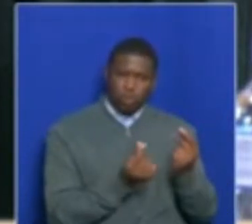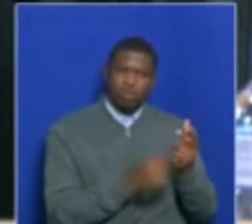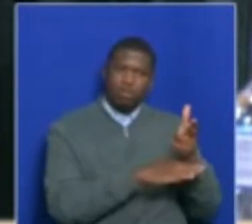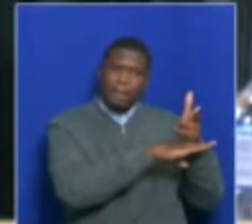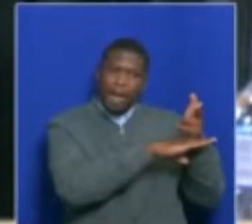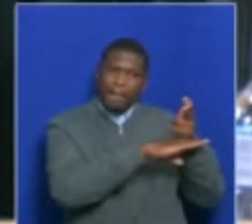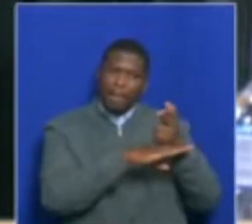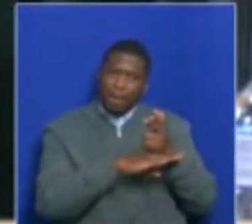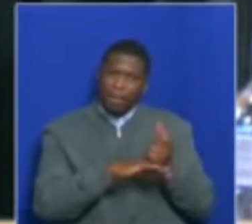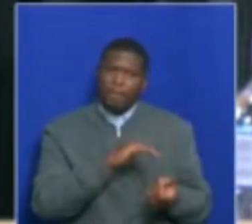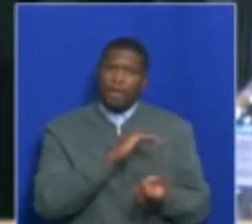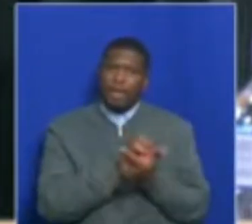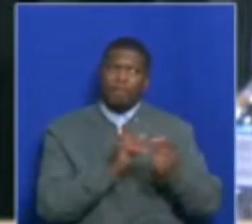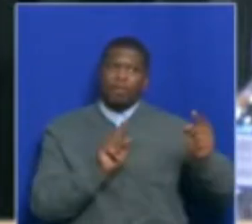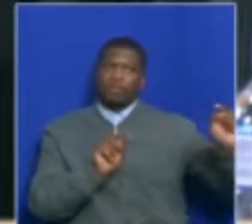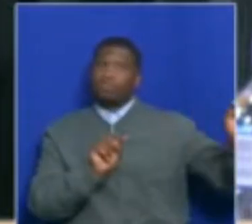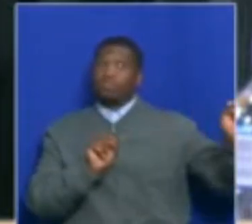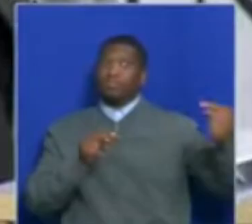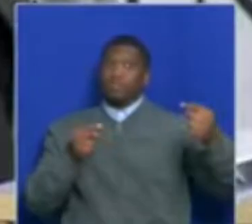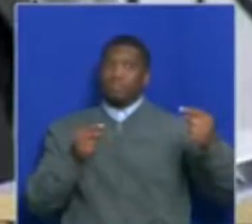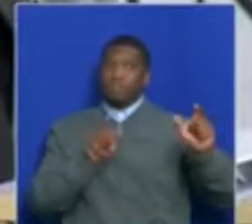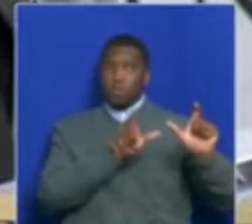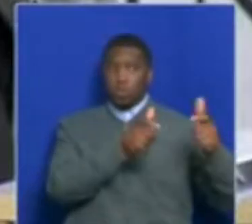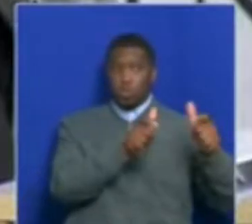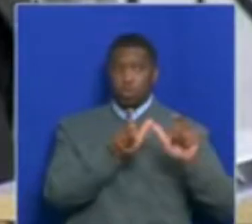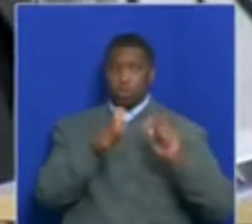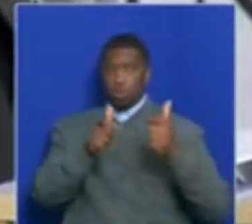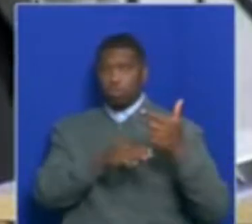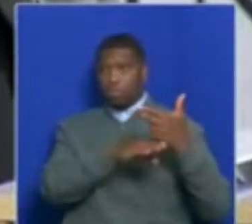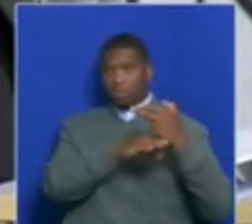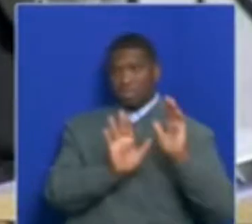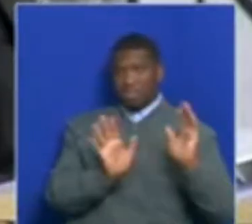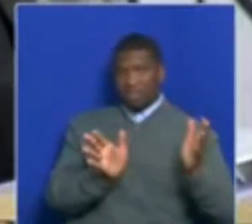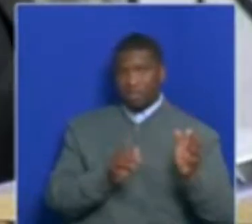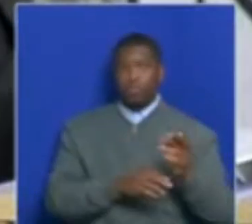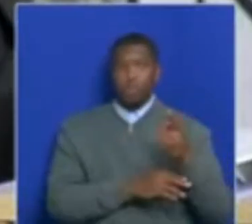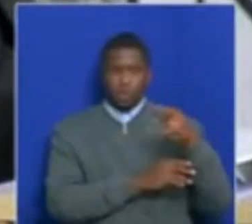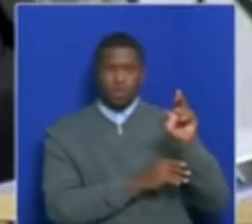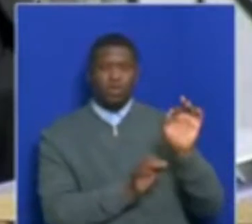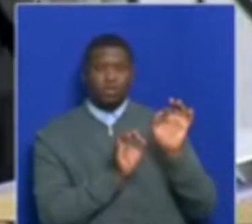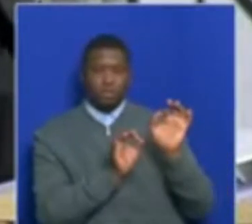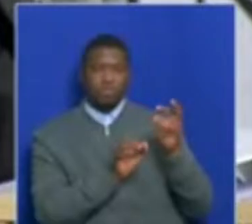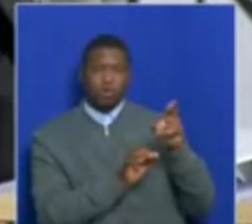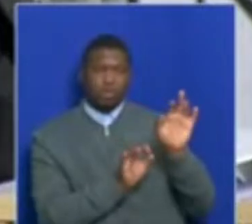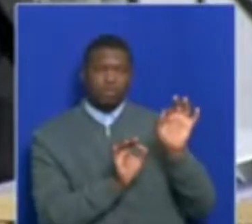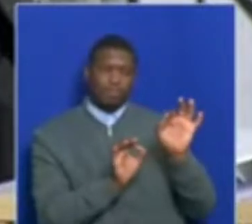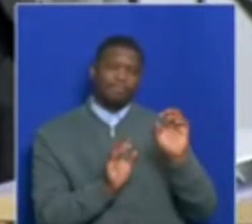taxi group against another. That's correct. Okay, thank you.